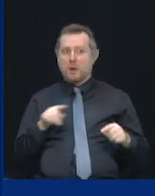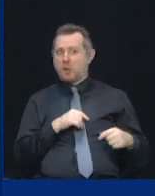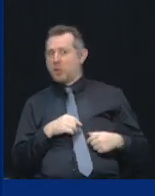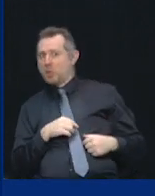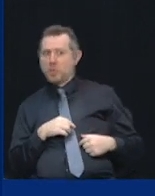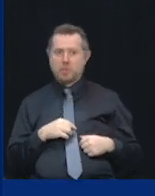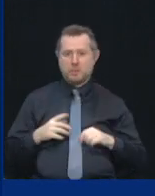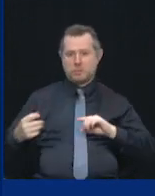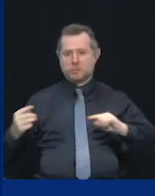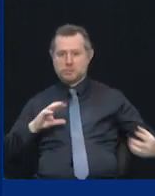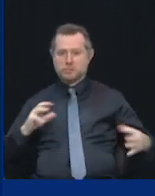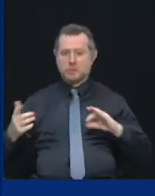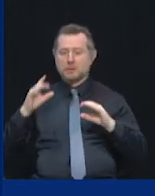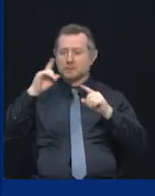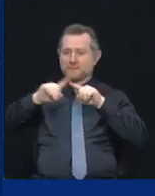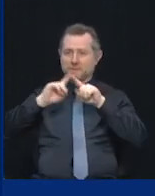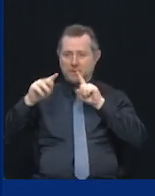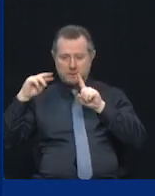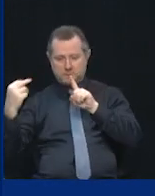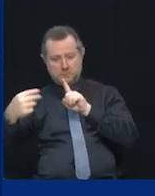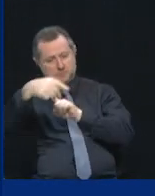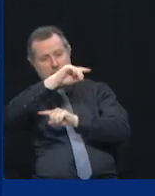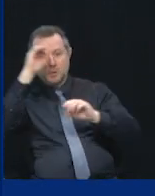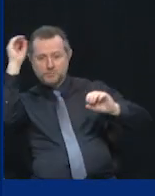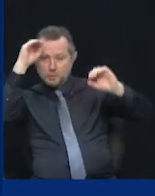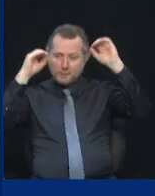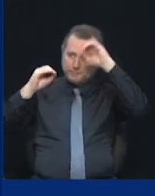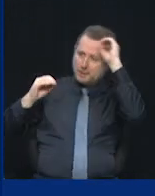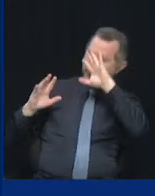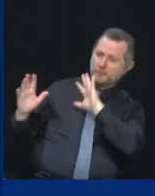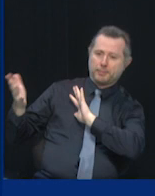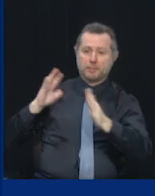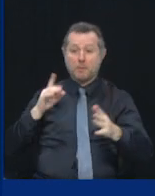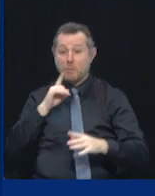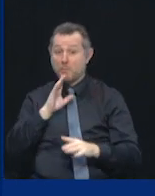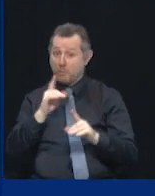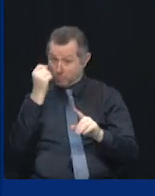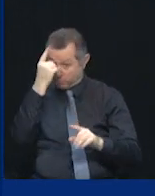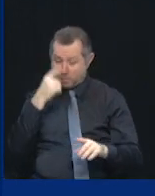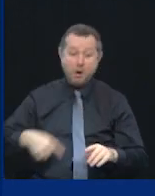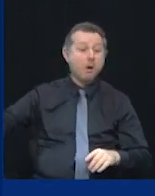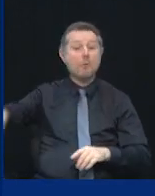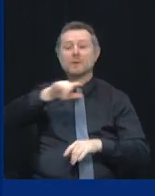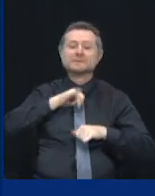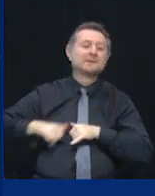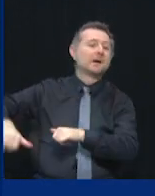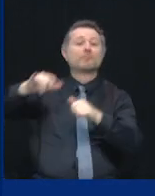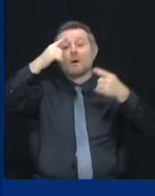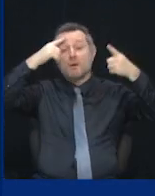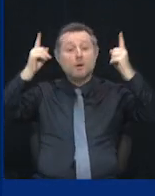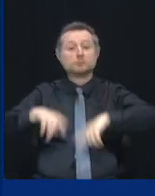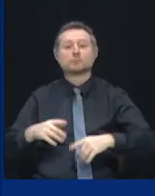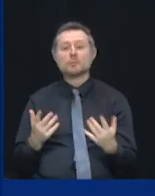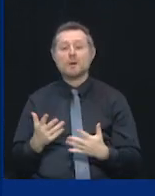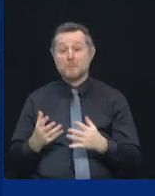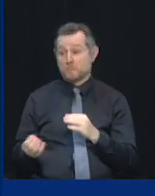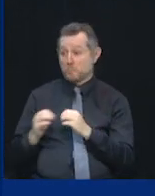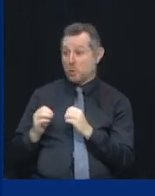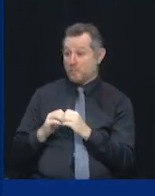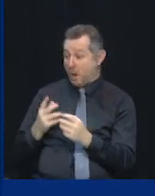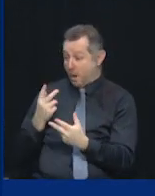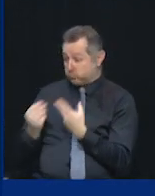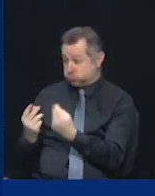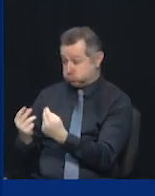medical opinions, everybody agrees on one fact. As the vaccination rate goes up, the positivity rate goes